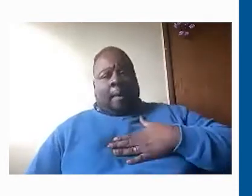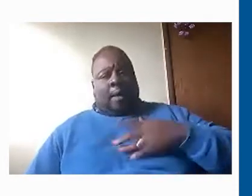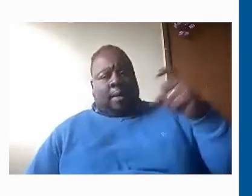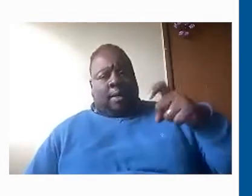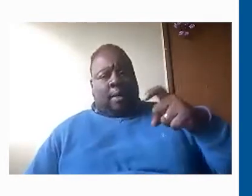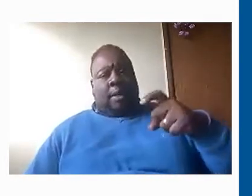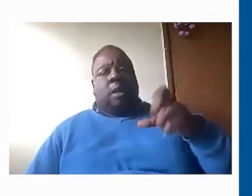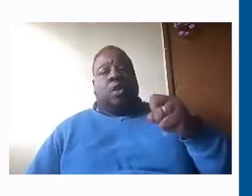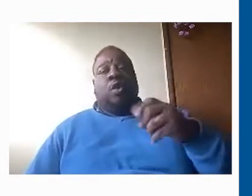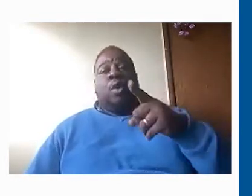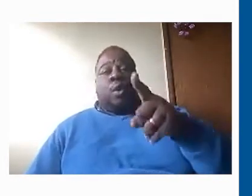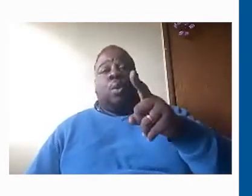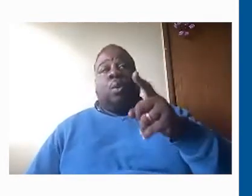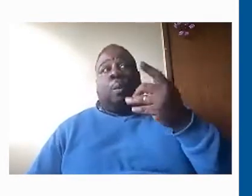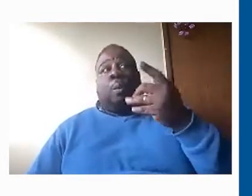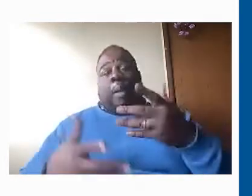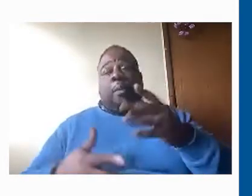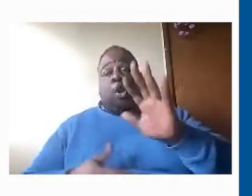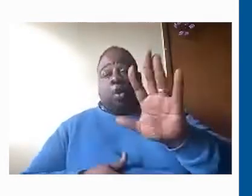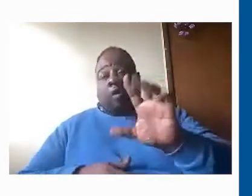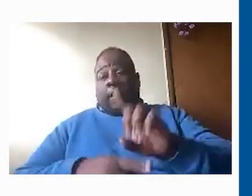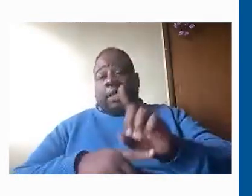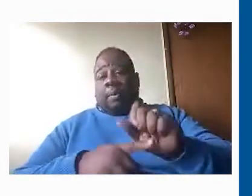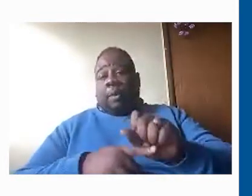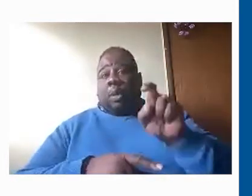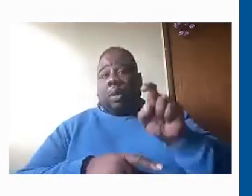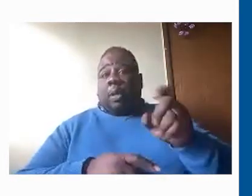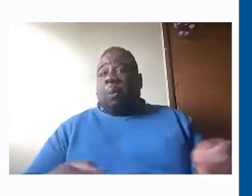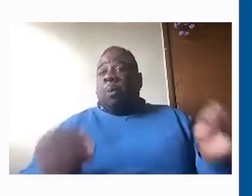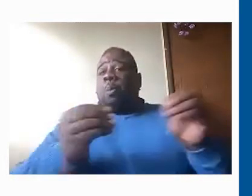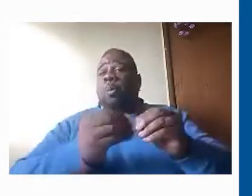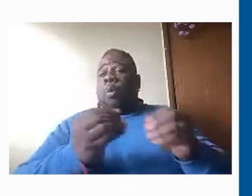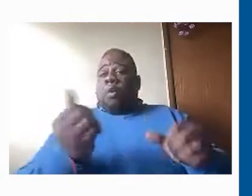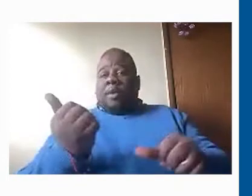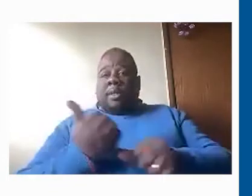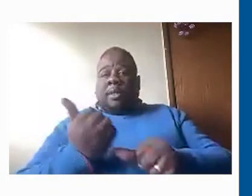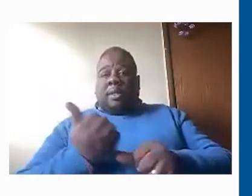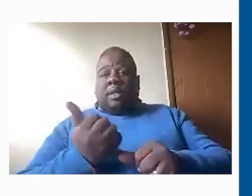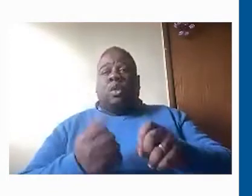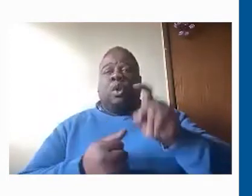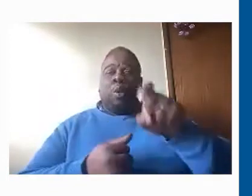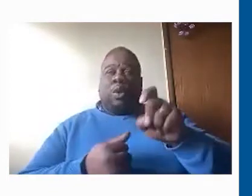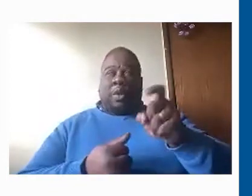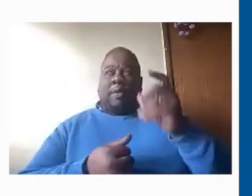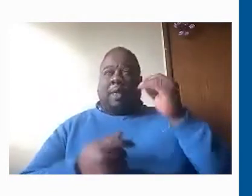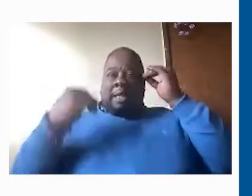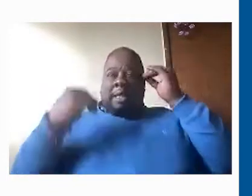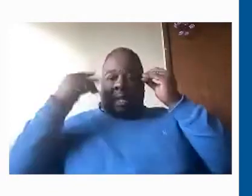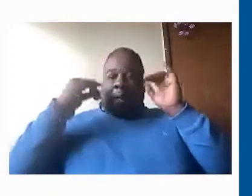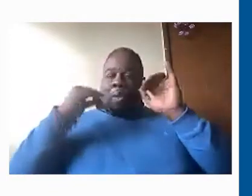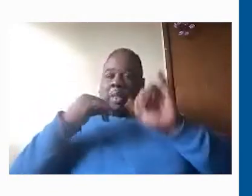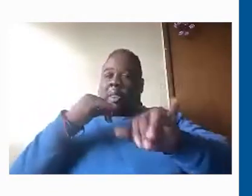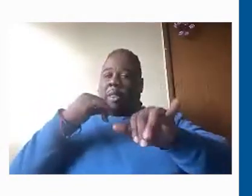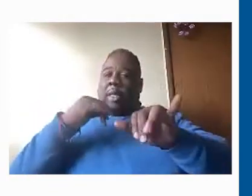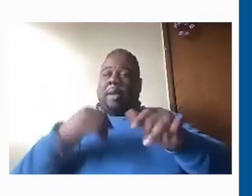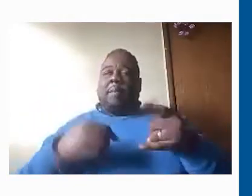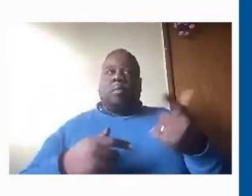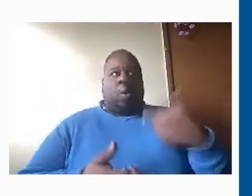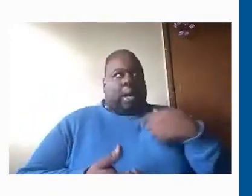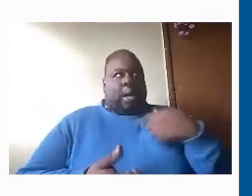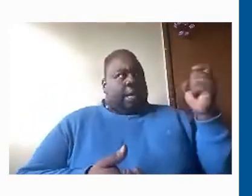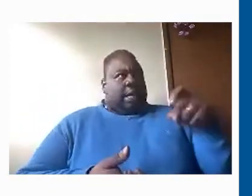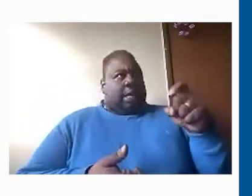more assistance than others. So it's really important to think, like, what support am I going to need during, and before and during and